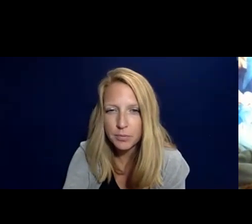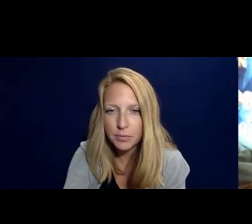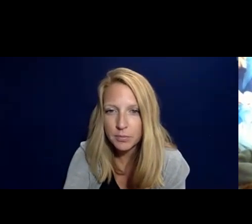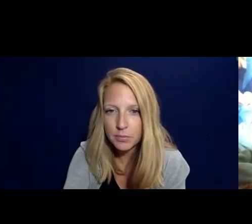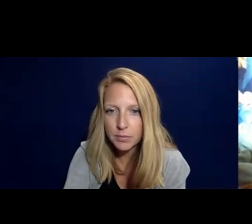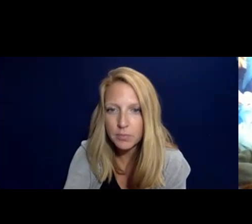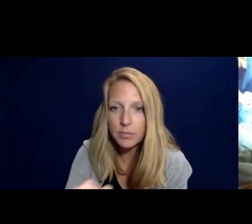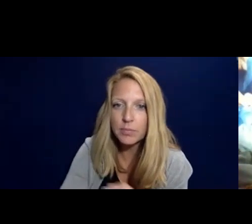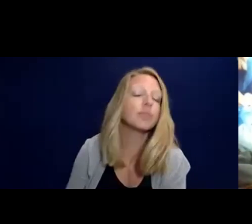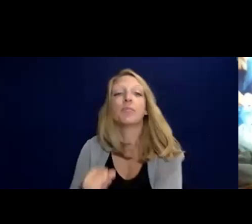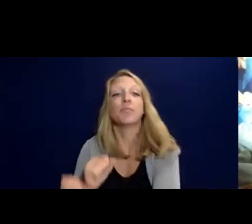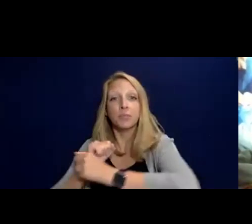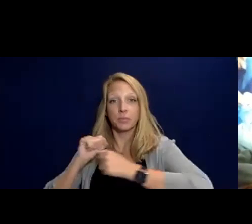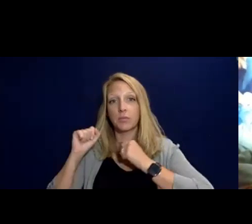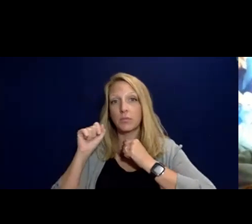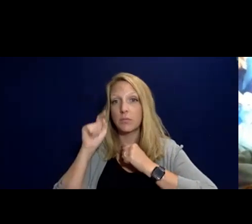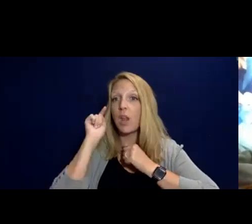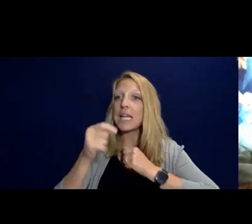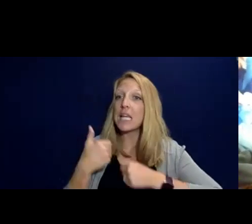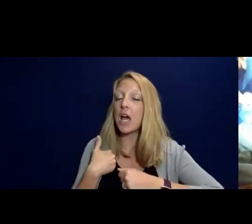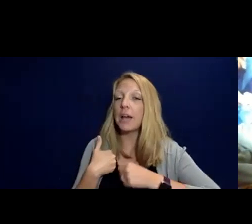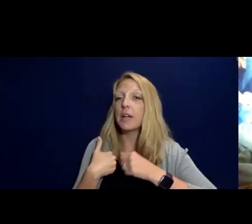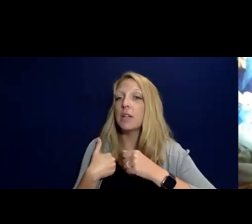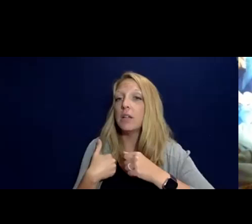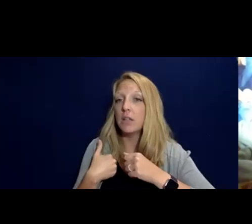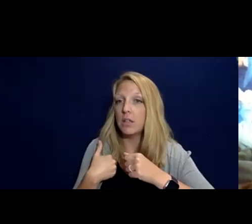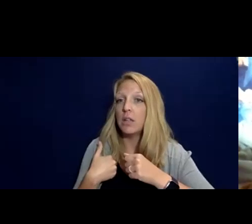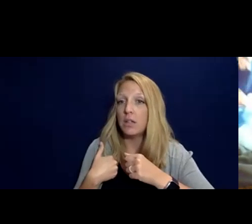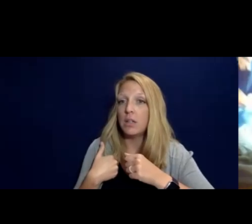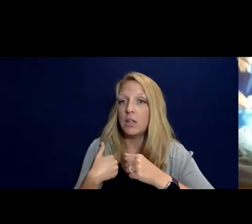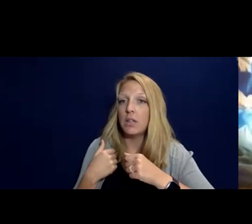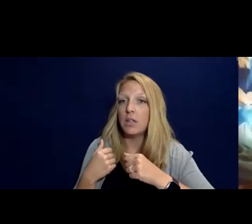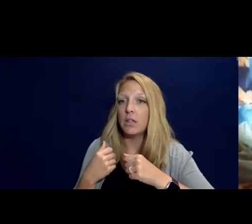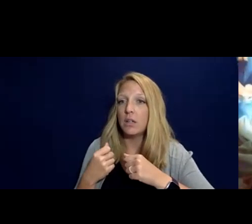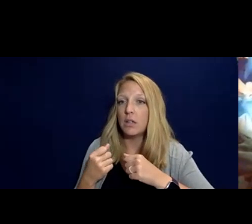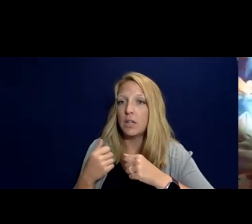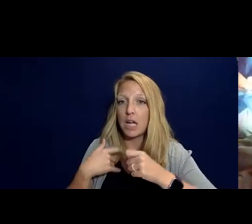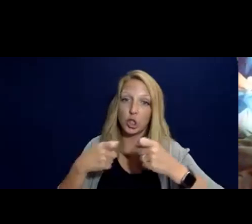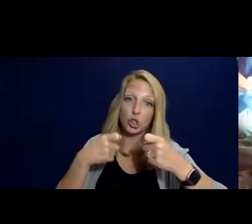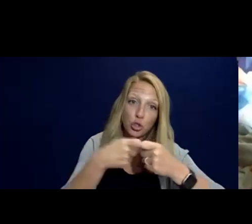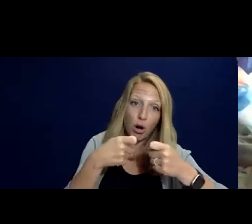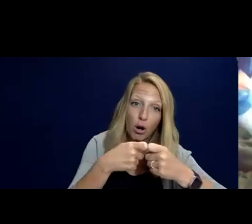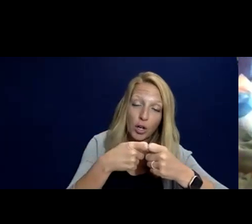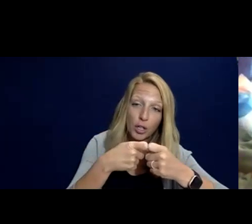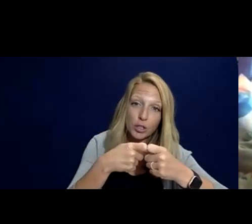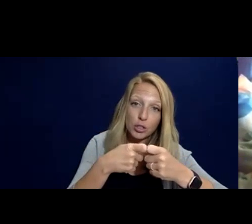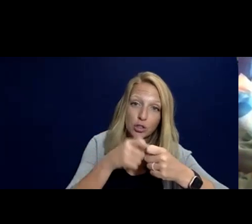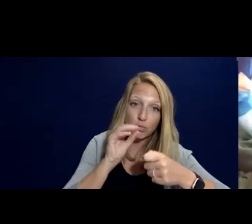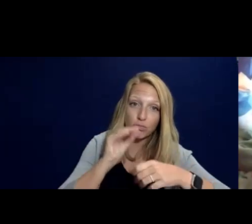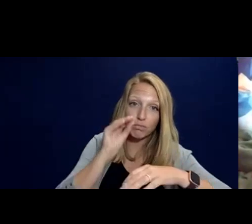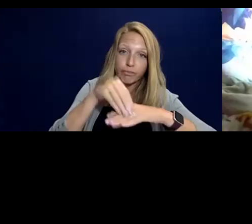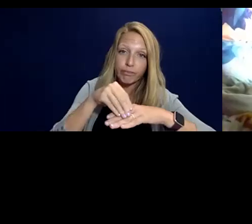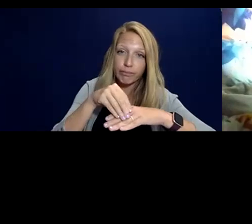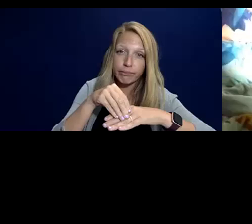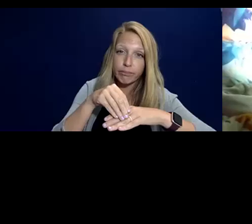Yeah. And he put a potential, he put a charge on that flow